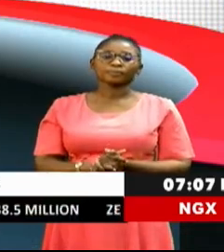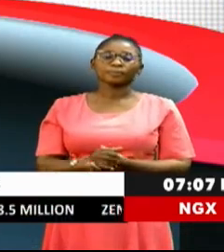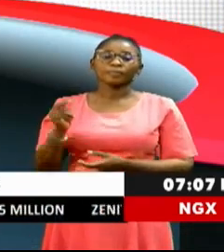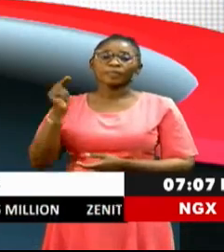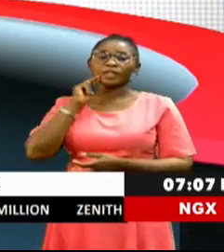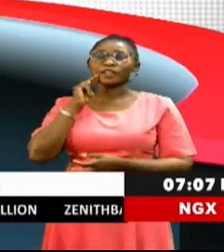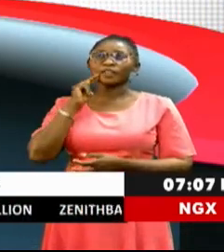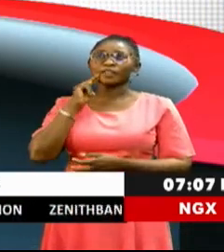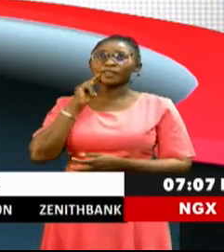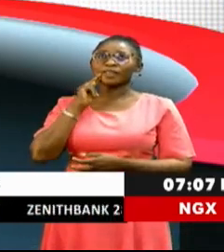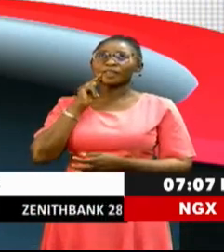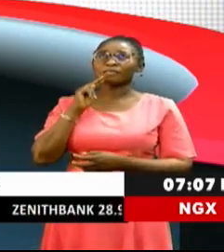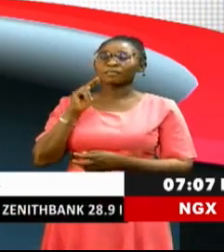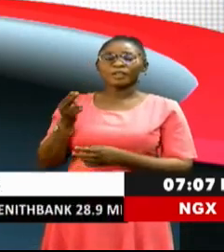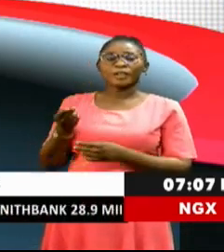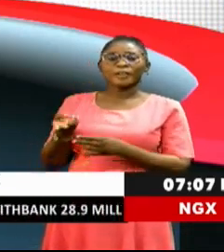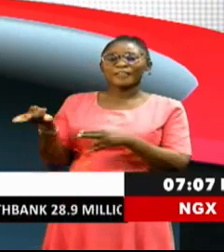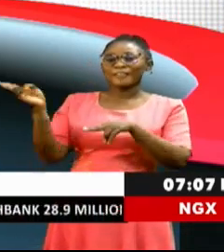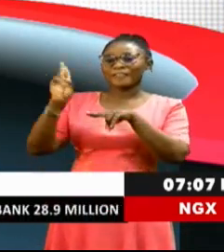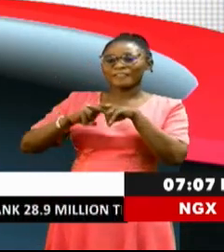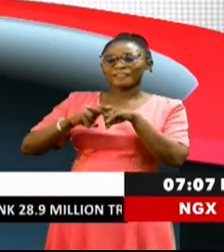Nigeria's headline inflation rose to